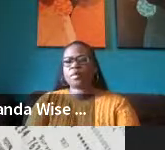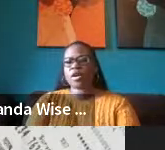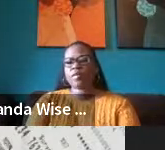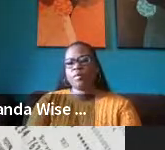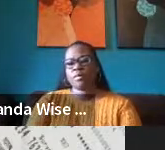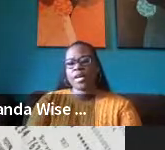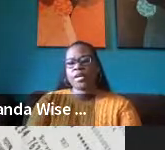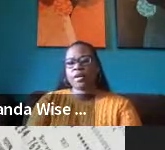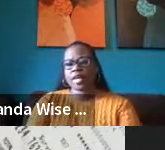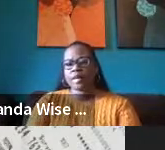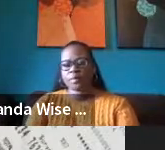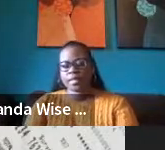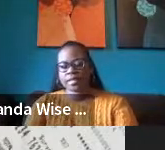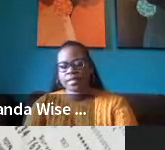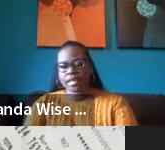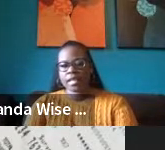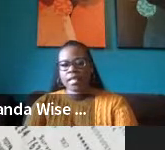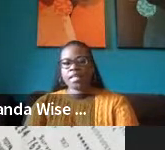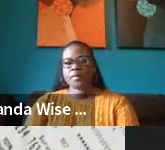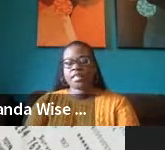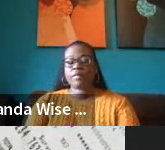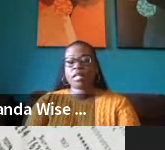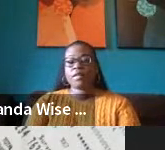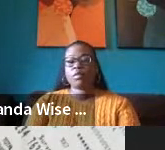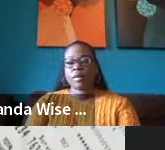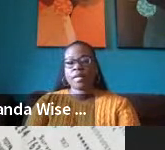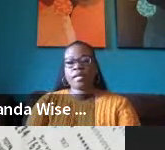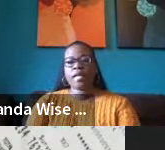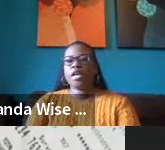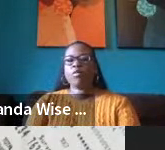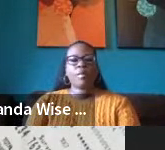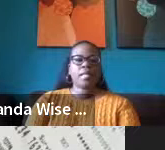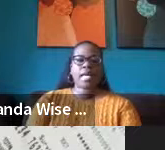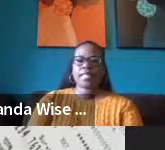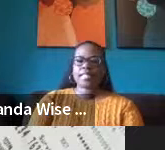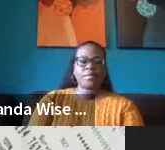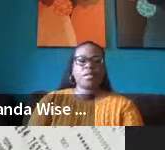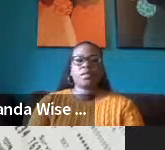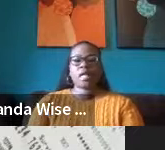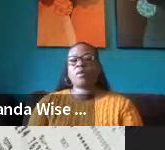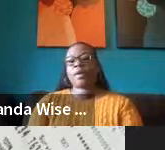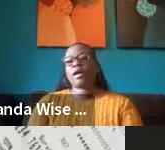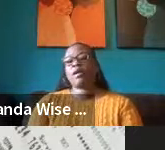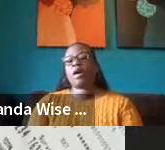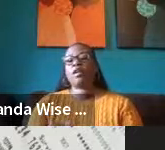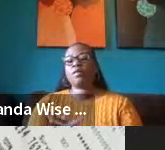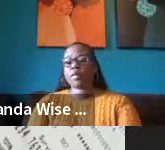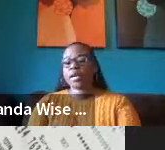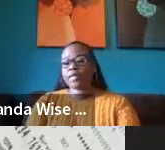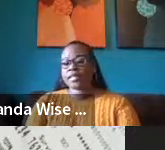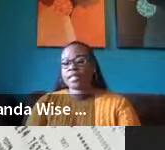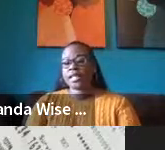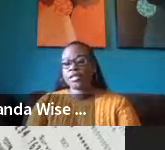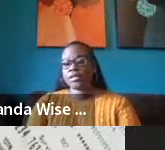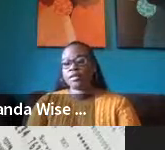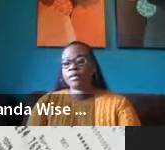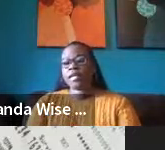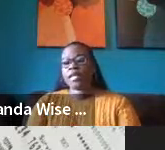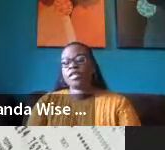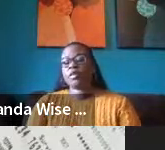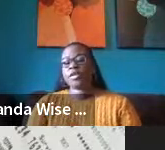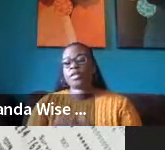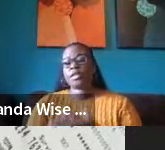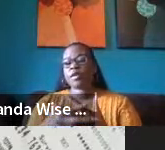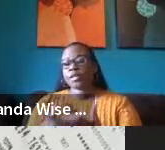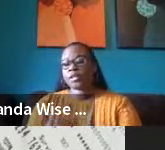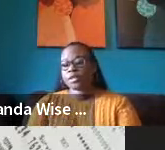because that's a part of your brand, your accomplishments. I think specifically for women a lot of times don't talk about all of the great things that they do.